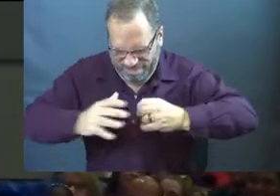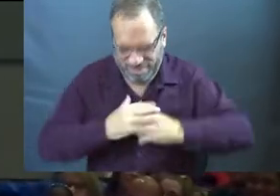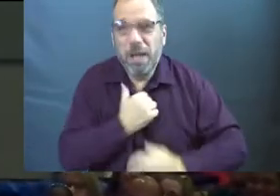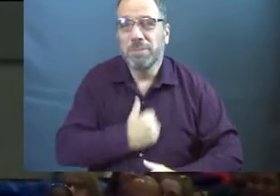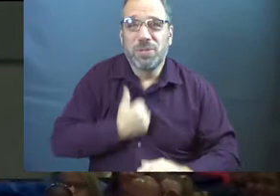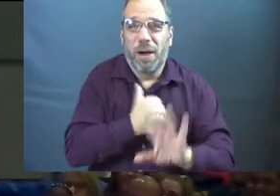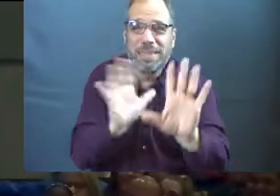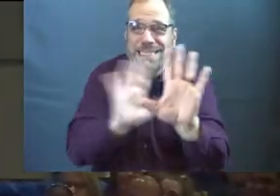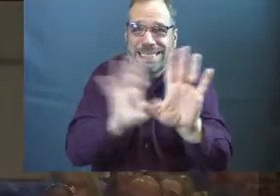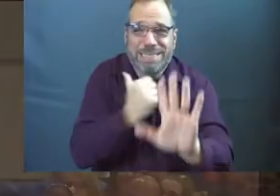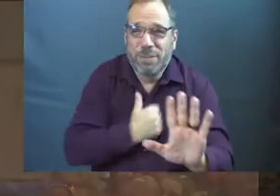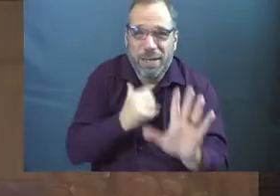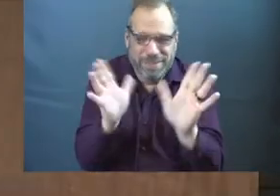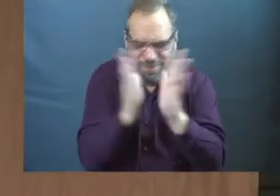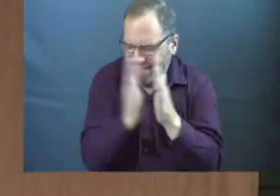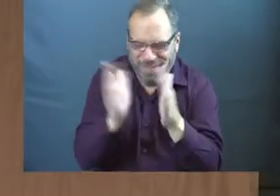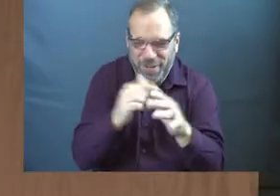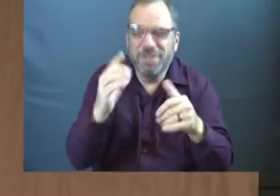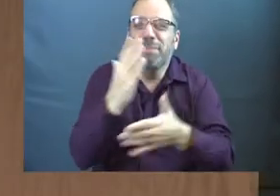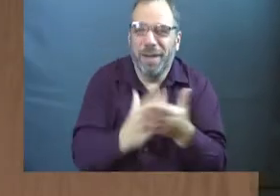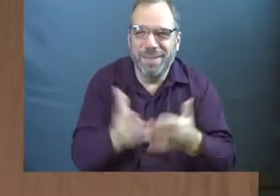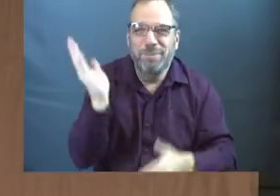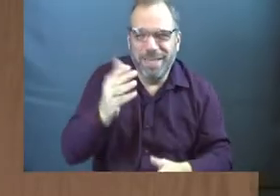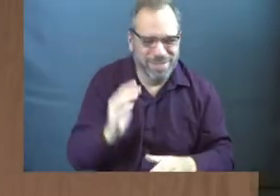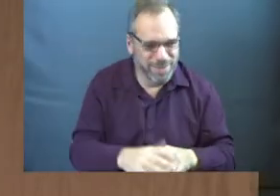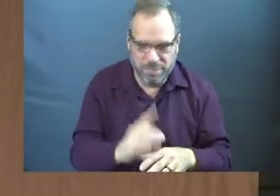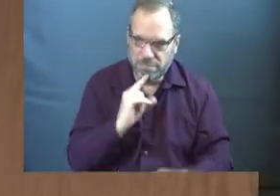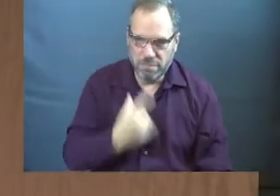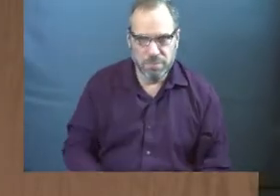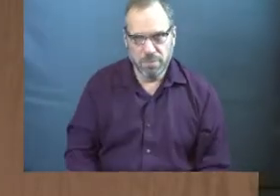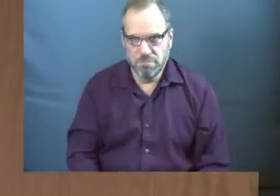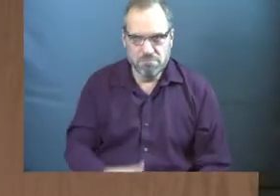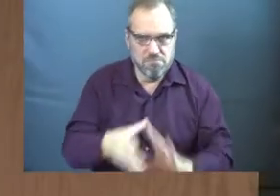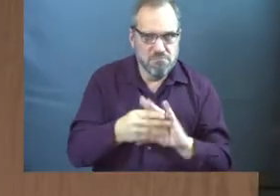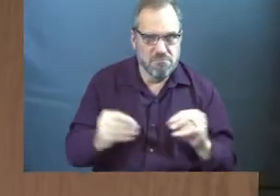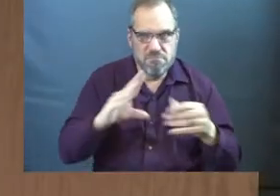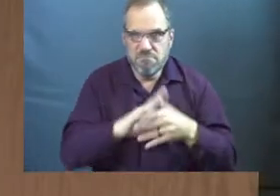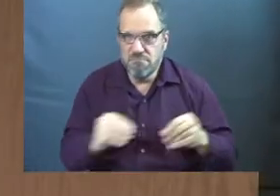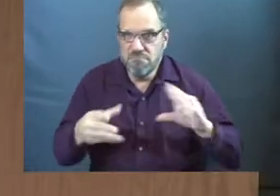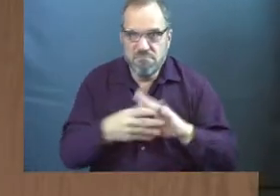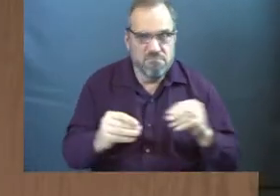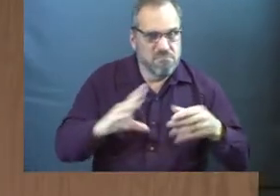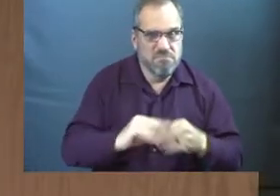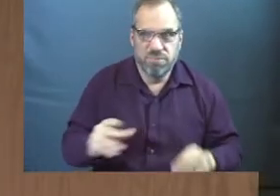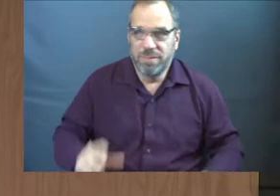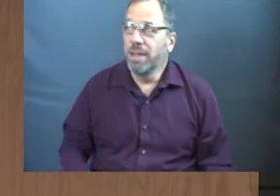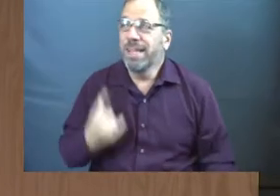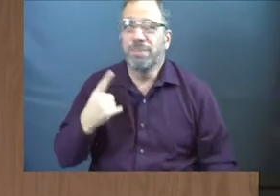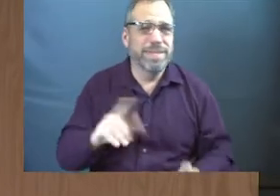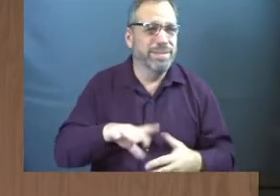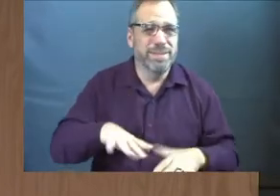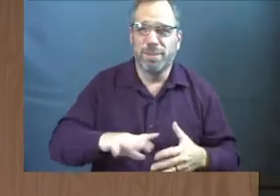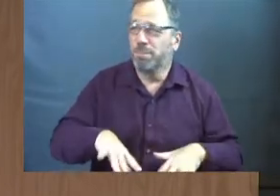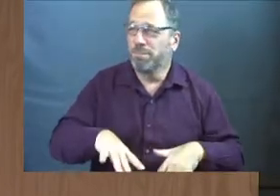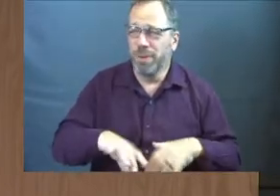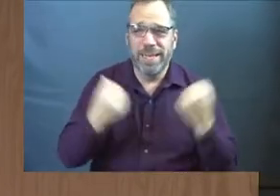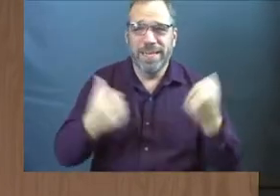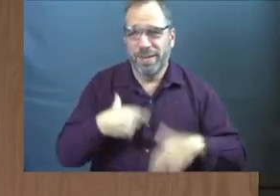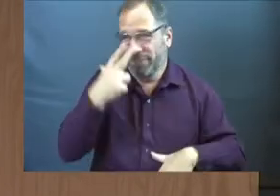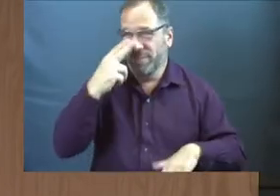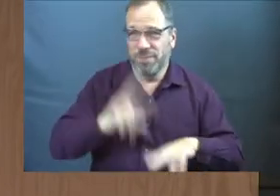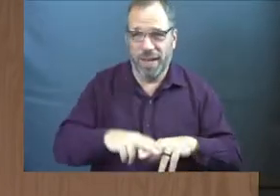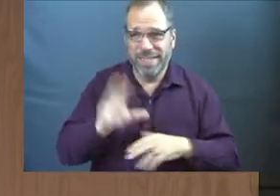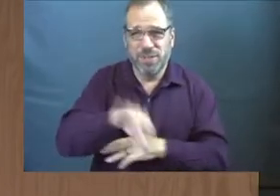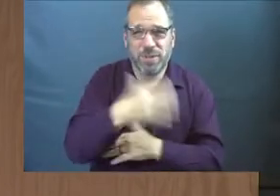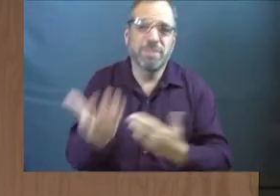I'm sorry. I'm sorry. The first part of the message was just so serious, and I'm like staring at it. I'm like, I need something to lift it up.